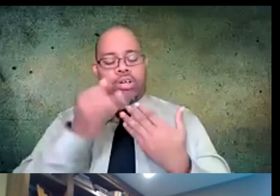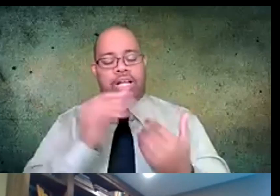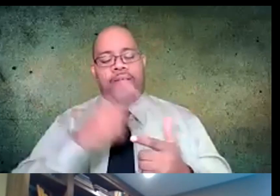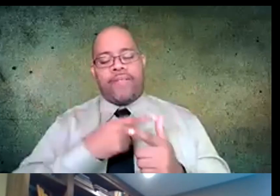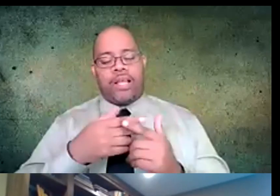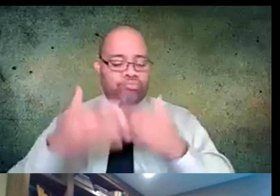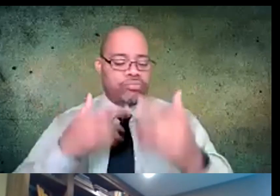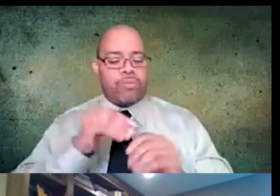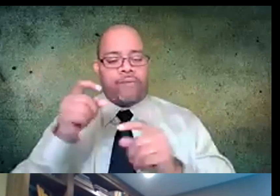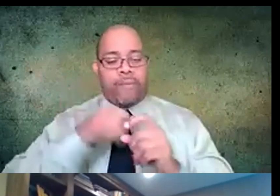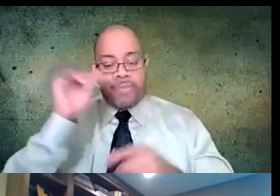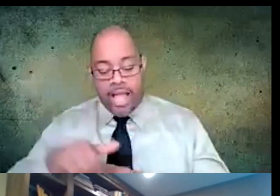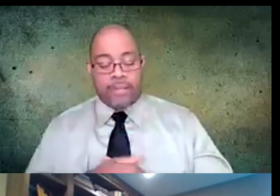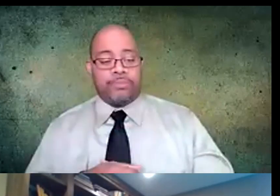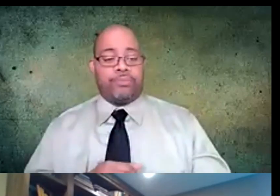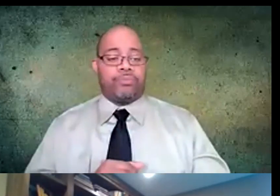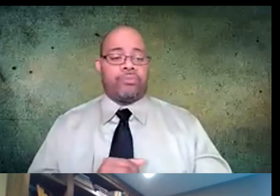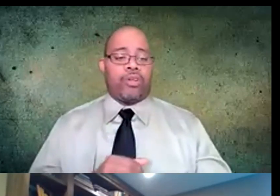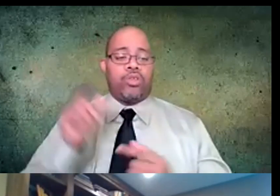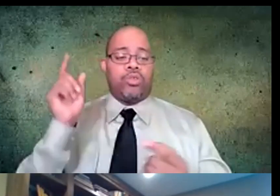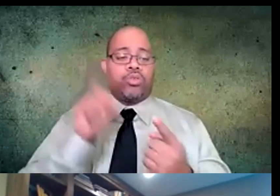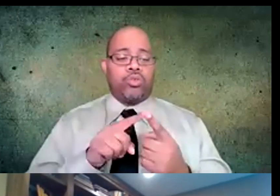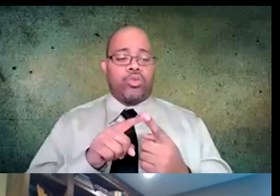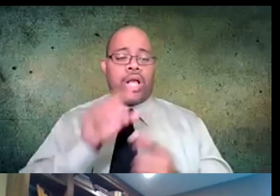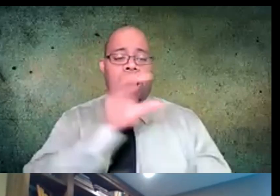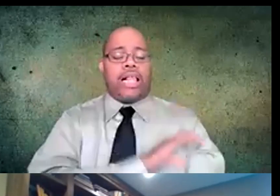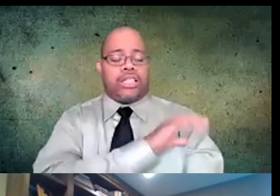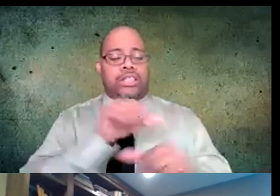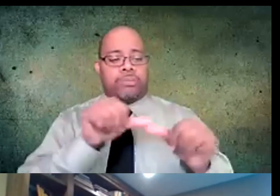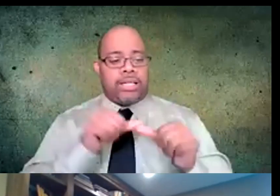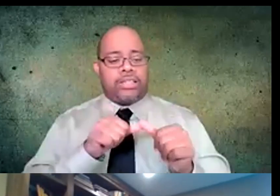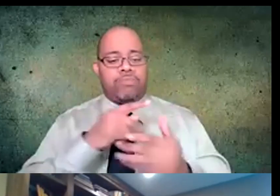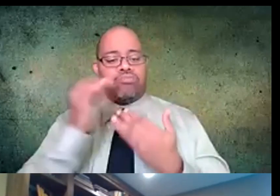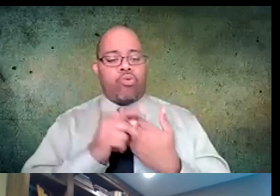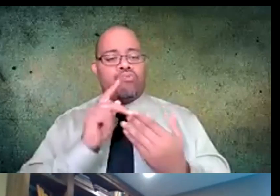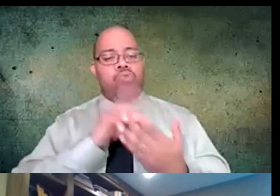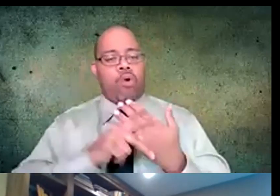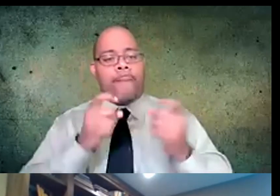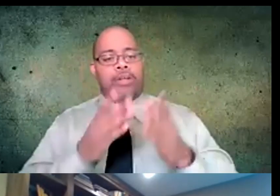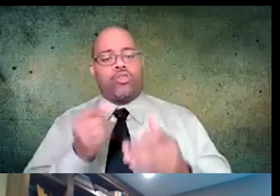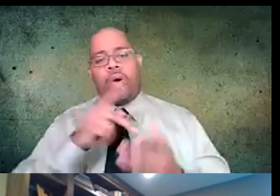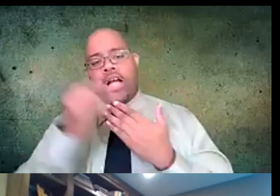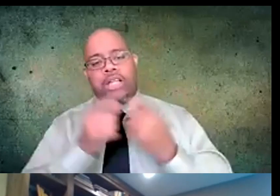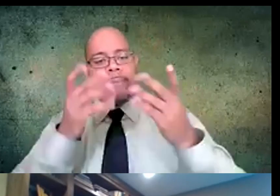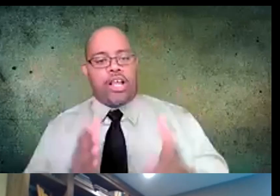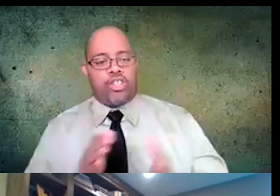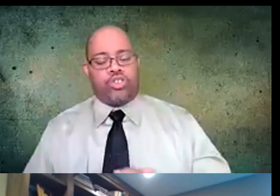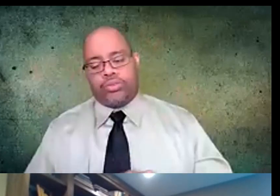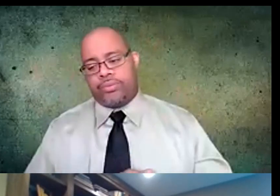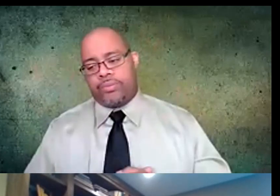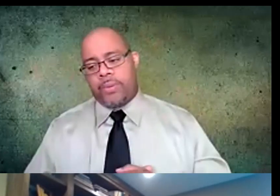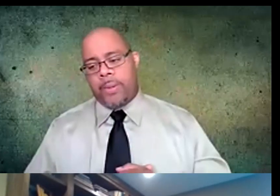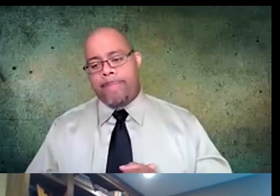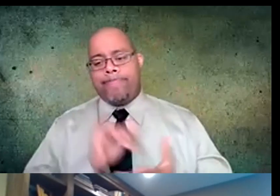move from that to a clinical space program manager or project manager.